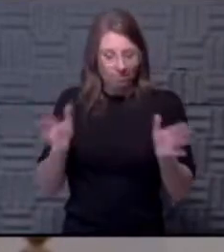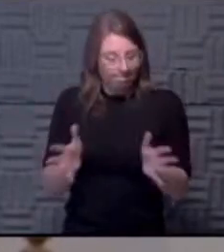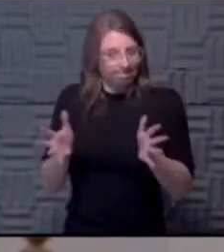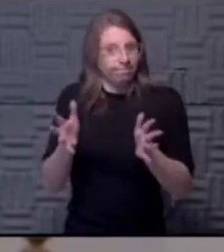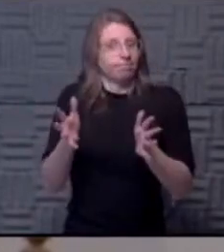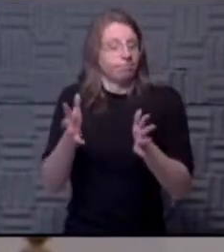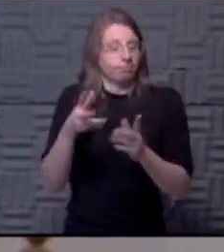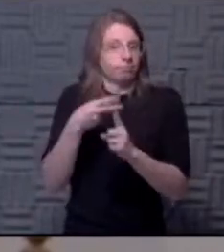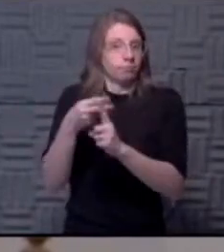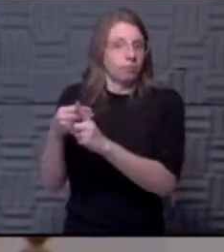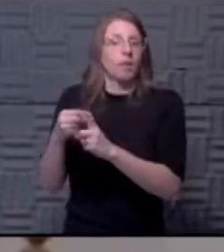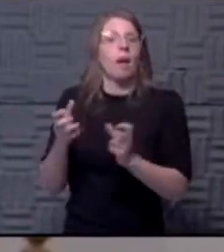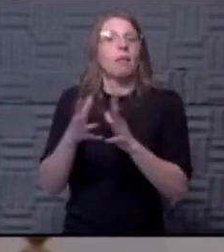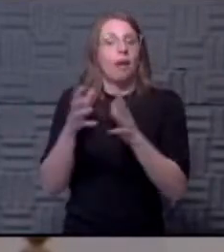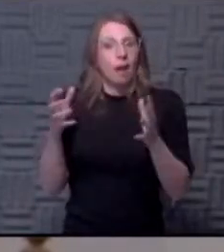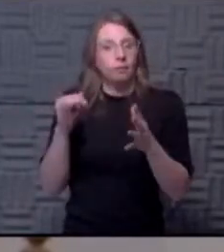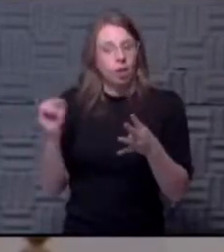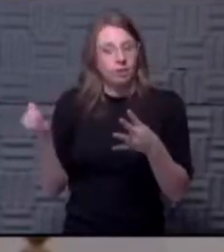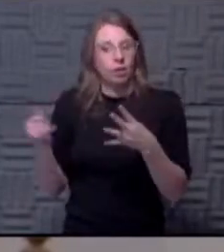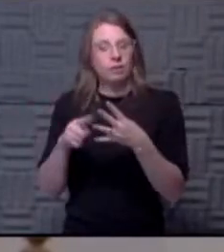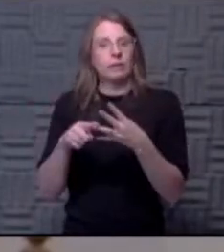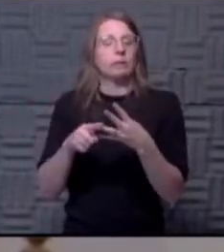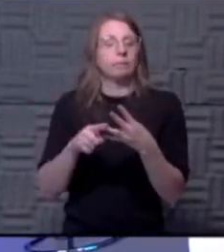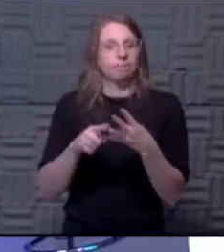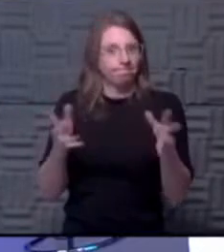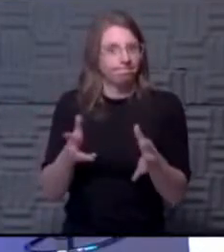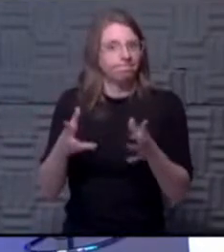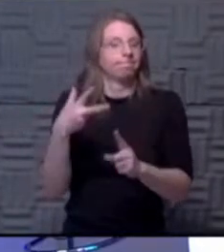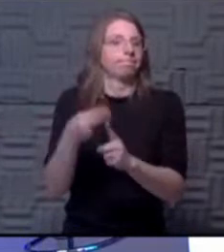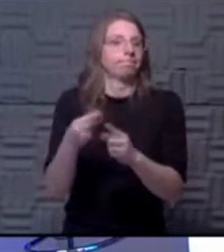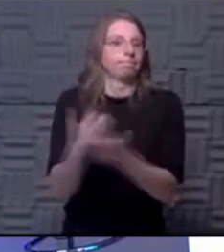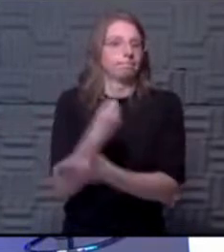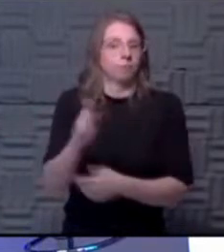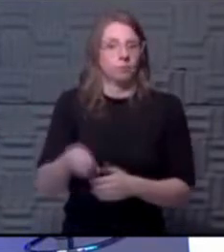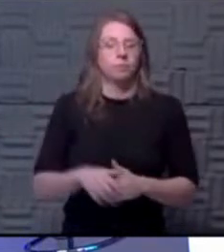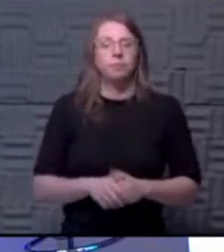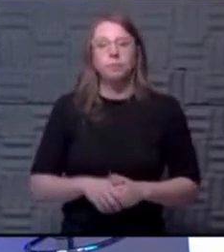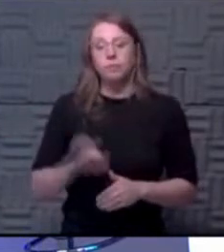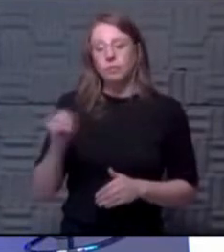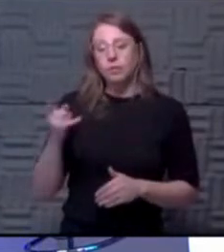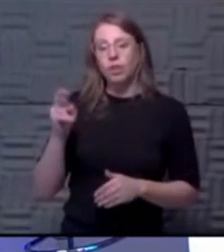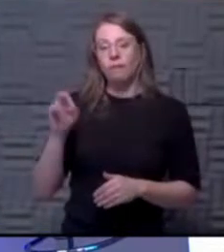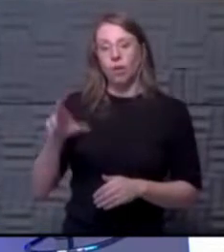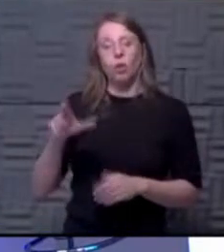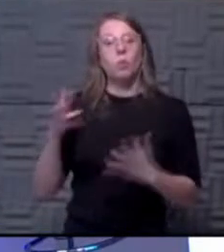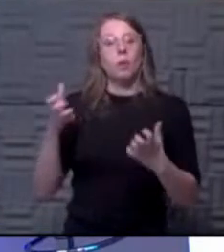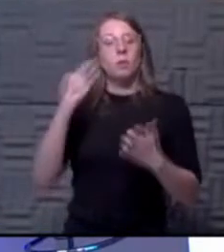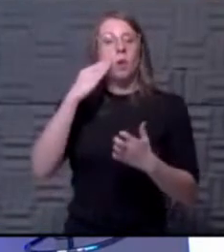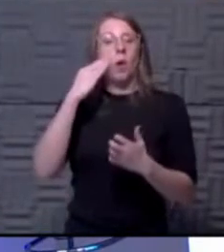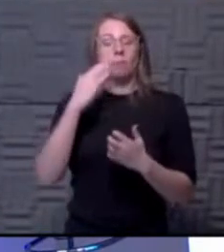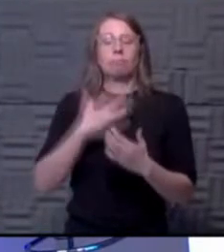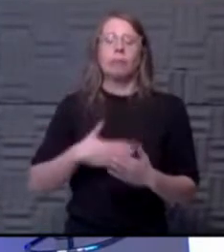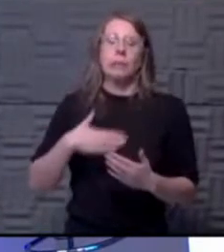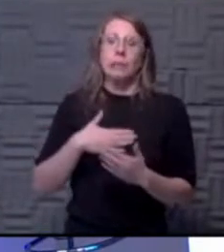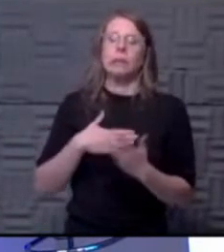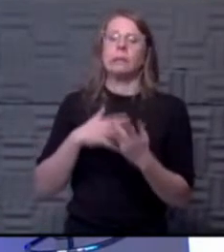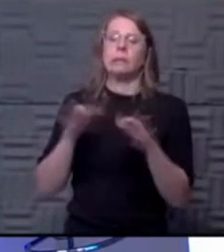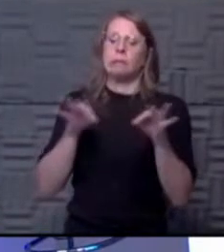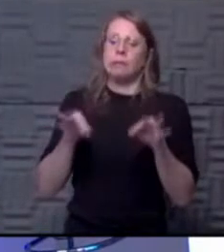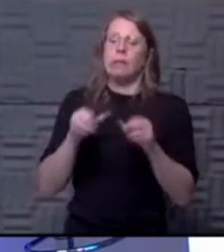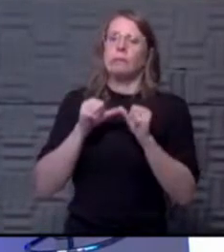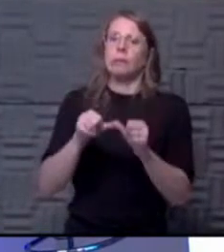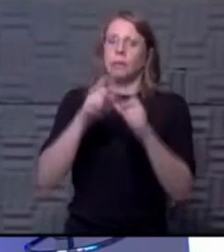out there, a lot of the Johnson & Johnson. Okay, Jennifer wants to know, can you please discuss the importance of continued